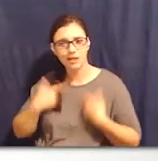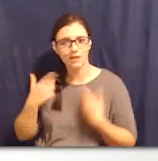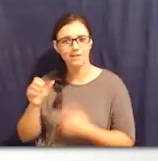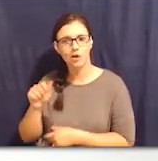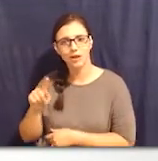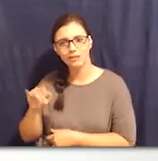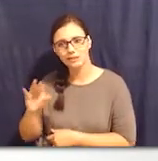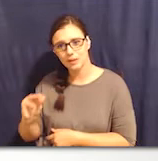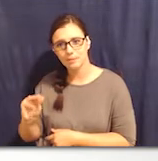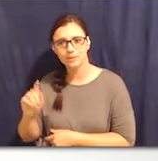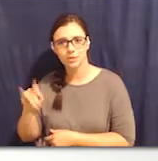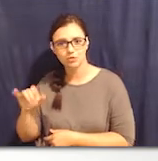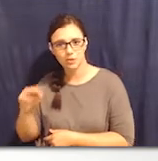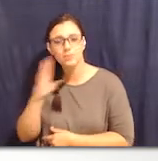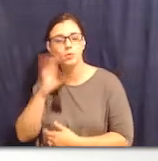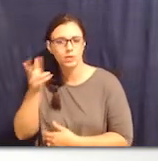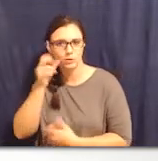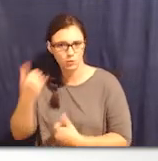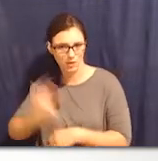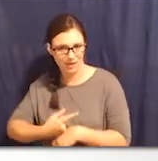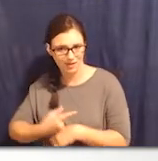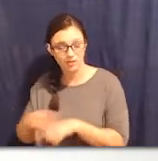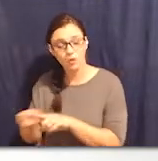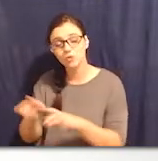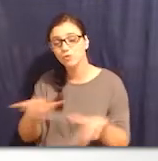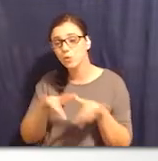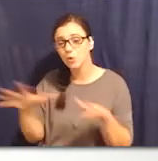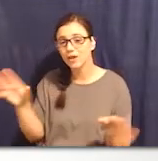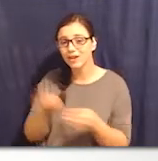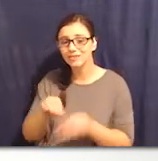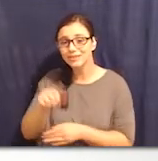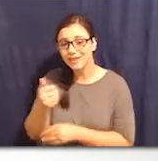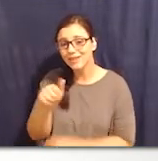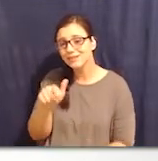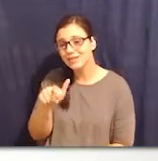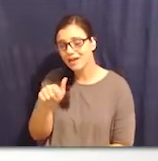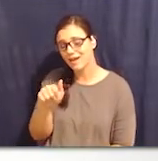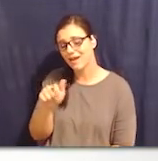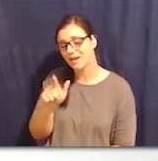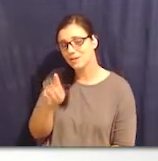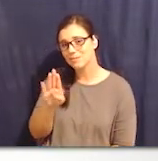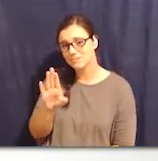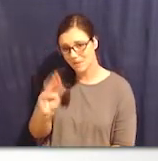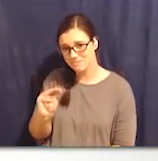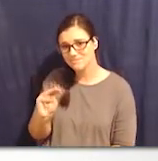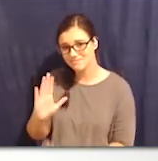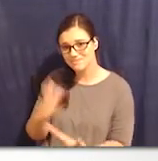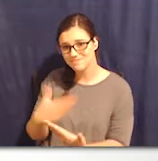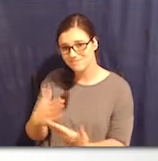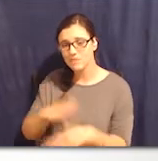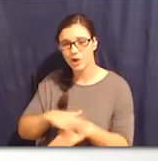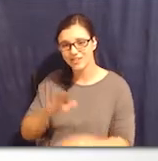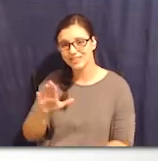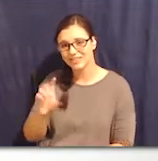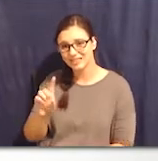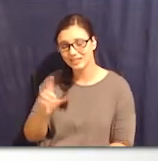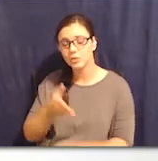original songs describing life on the autism spectrum, which you will hear today. She has also recorded a total of 10